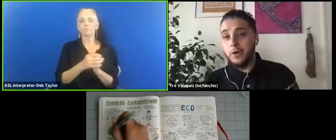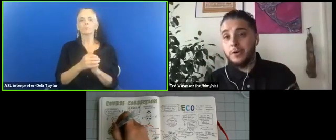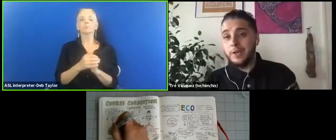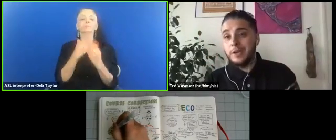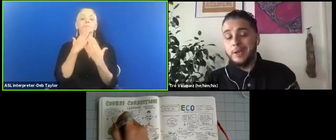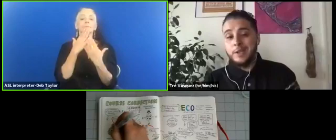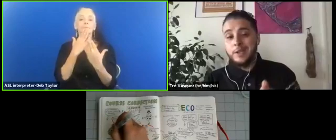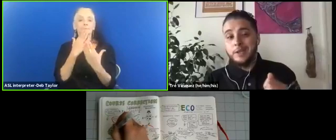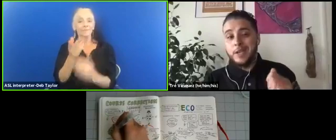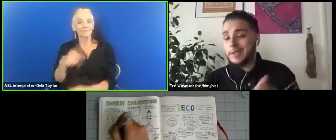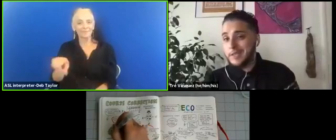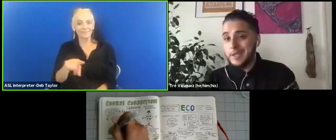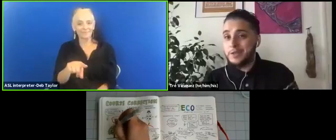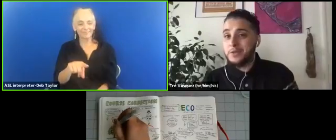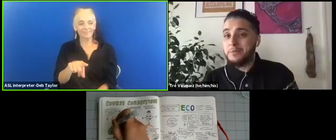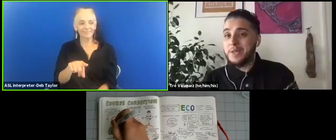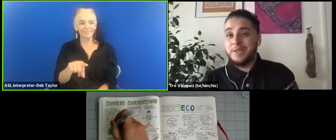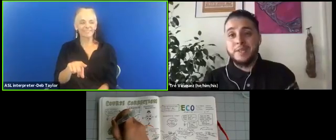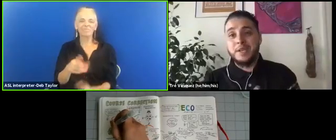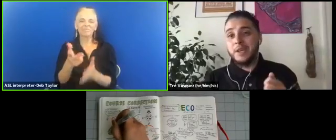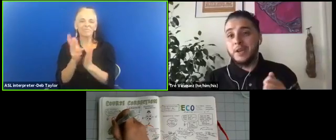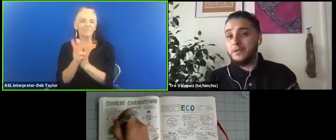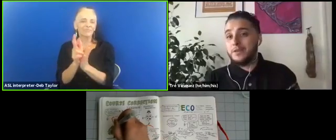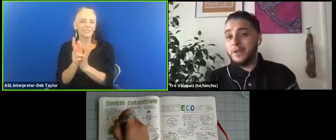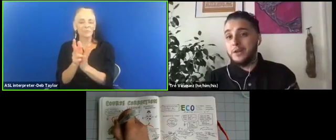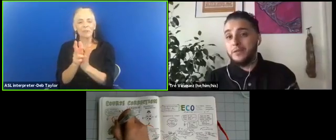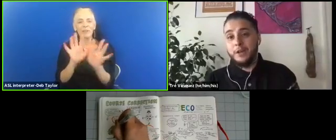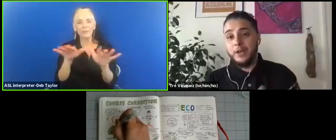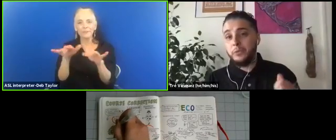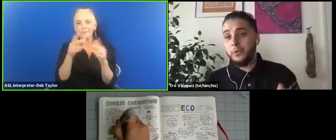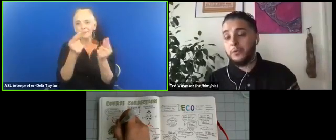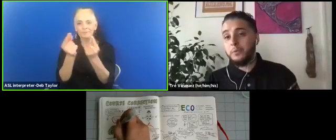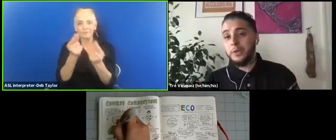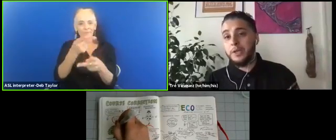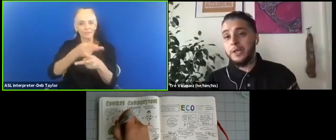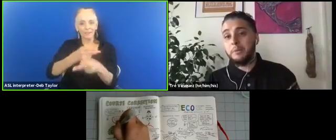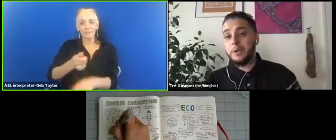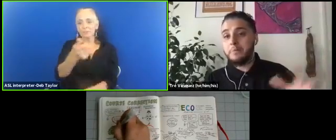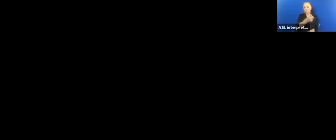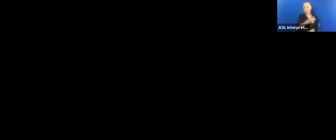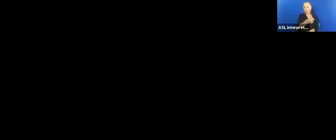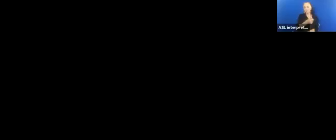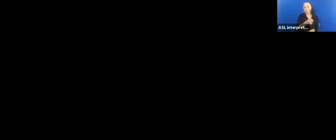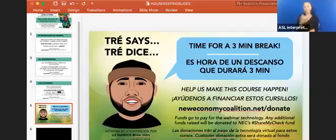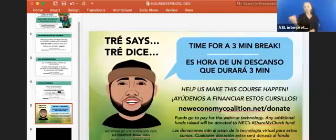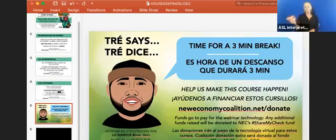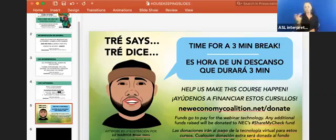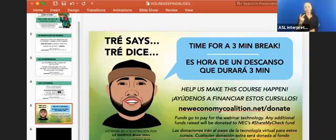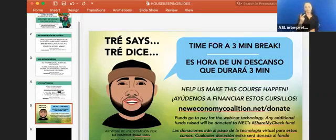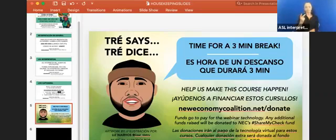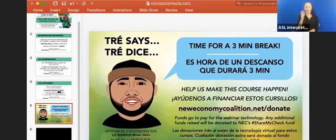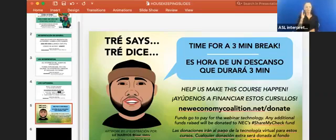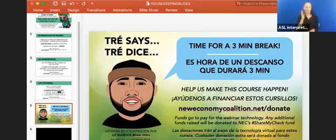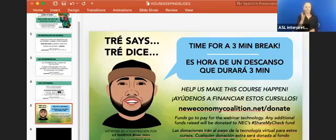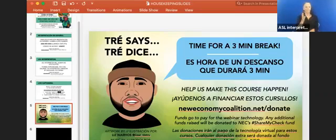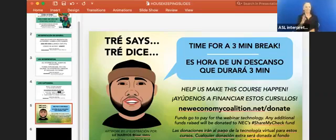you all. Take this next 3 minutes to take care of yourself, and we will be coming back to Gopal and Desi.